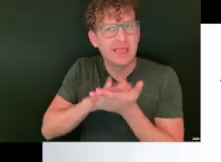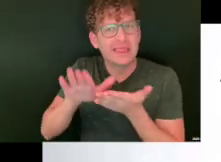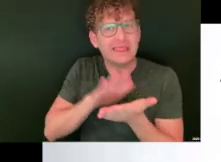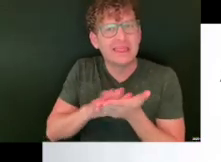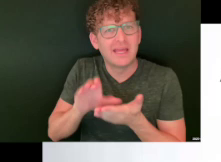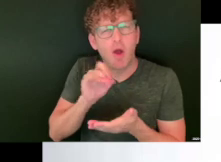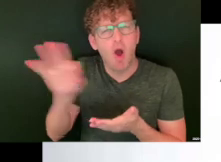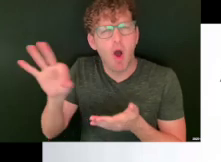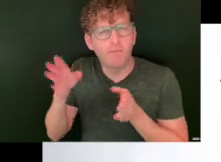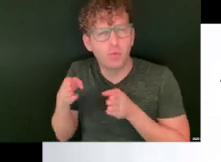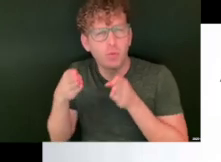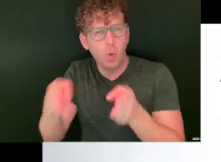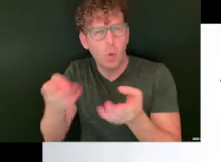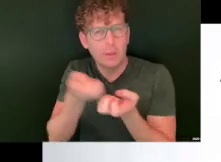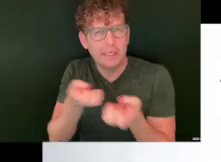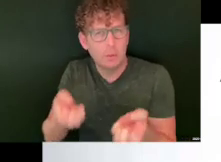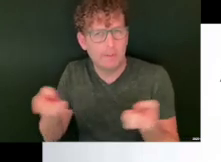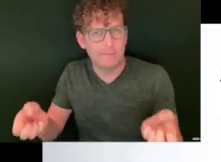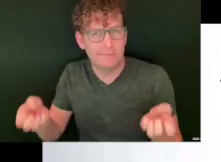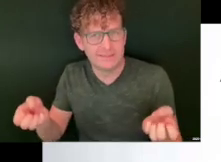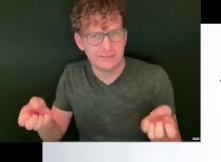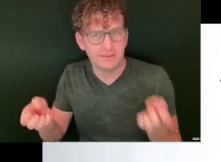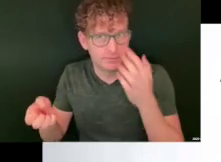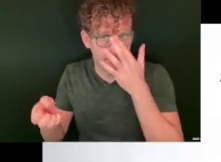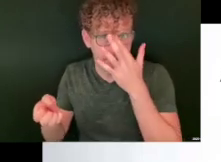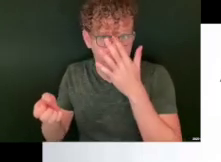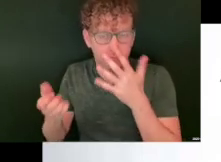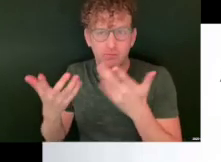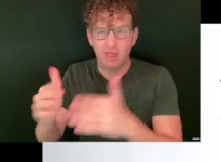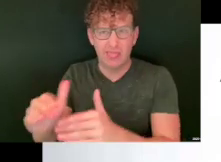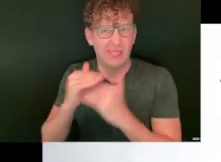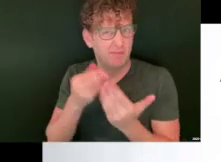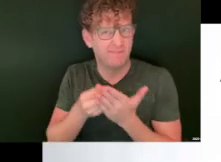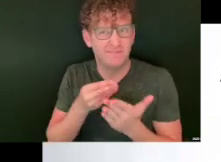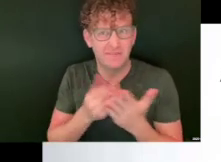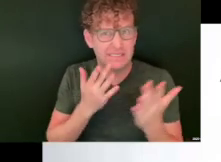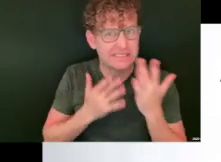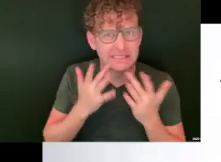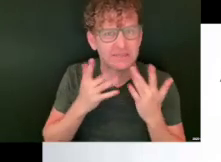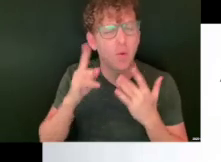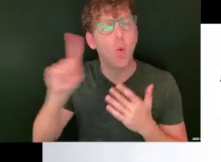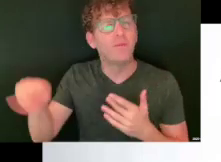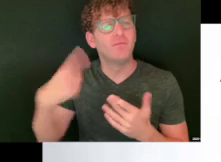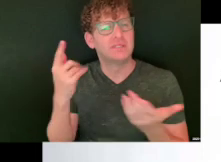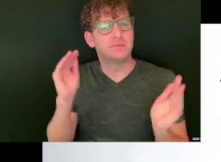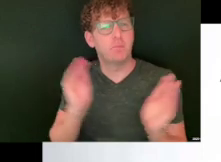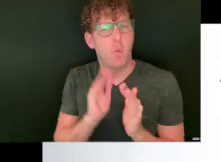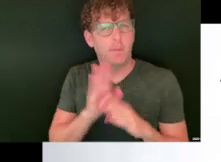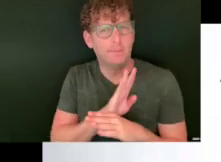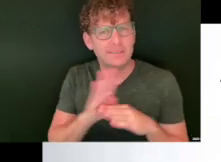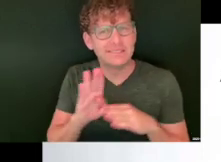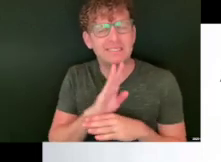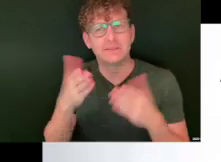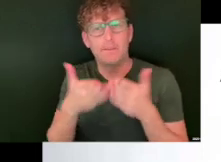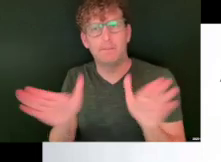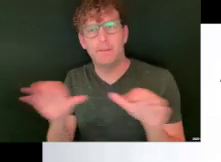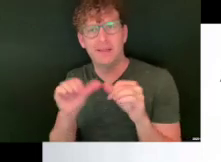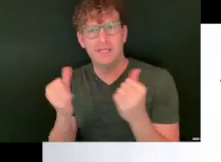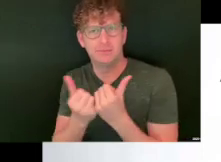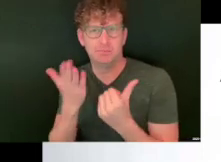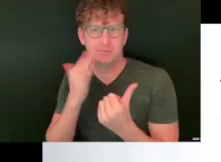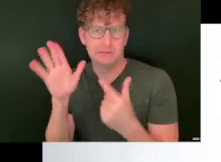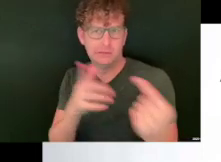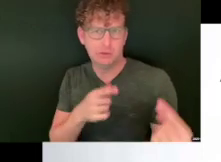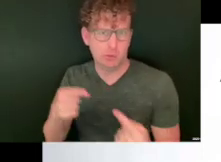zero-emission drayage trucks. In this case, this would be considered an appropriation for a